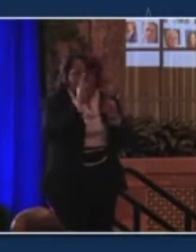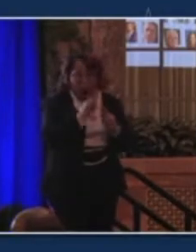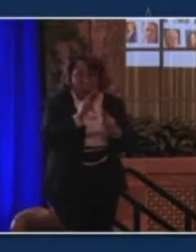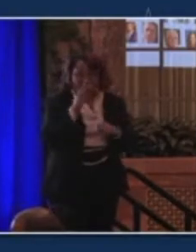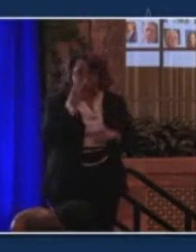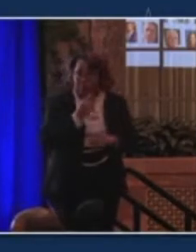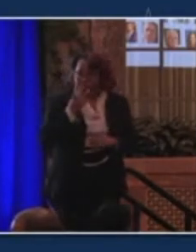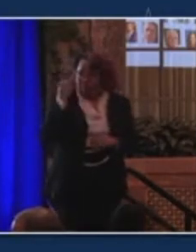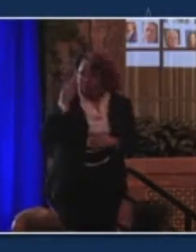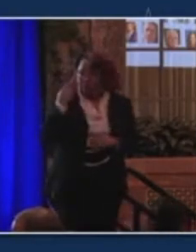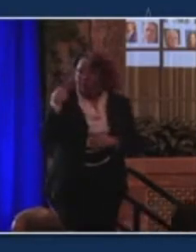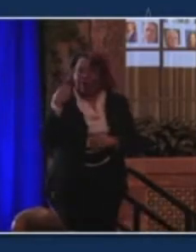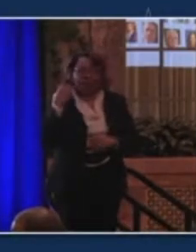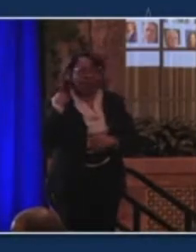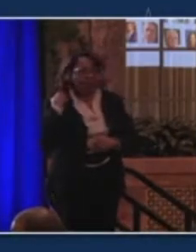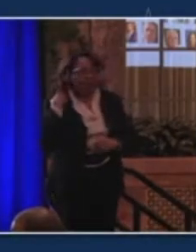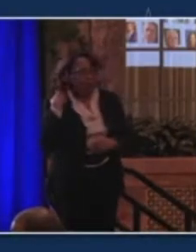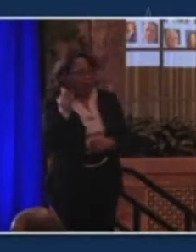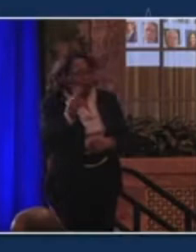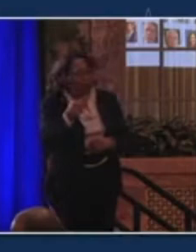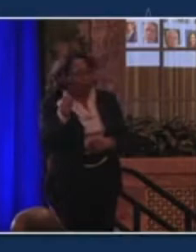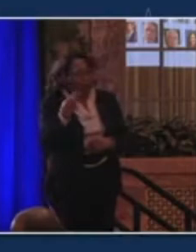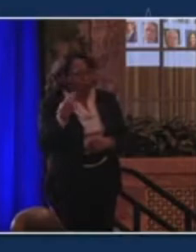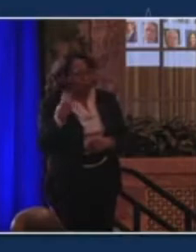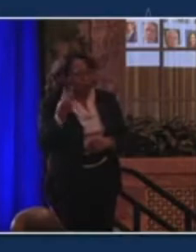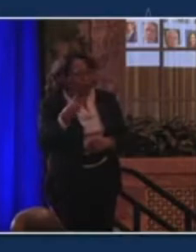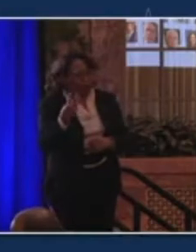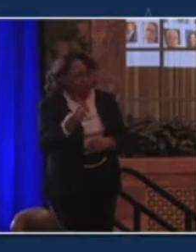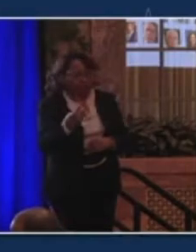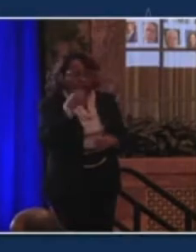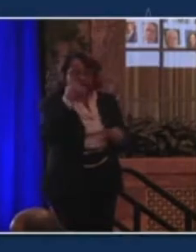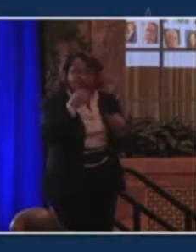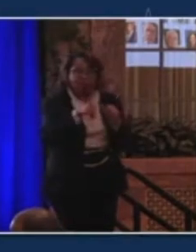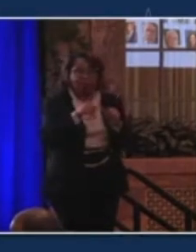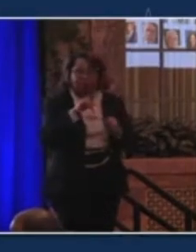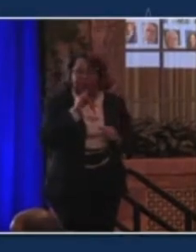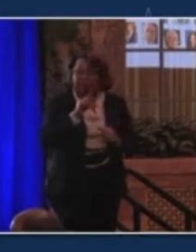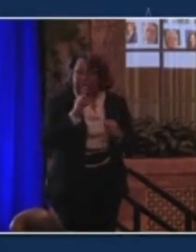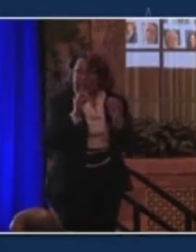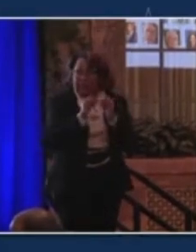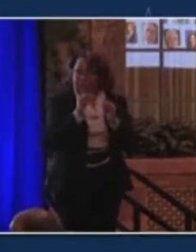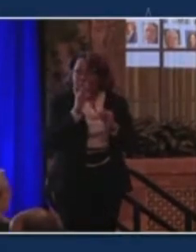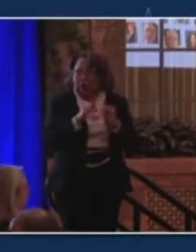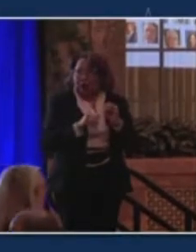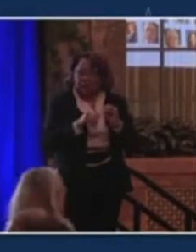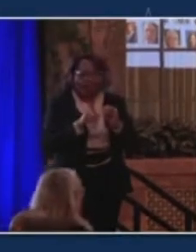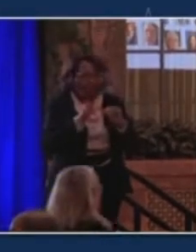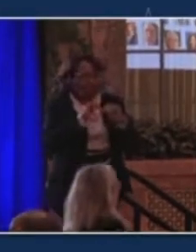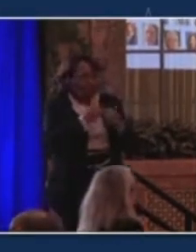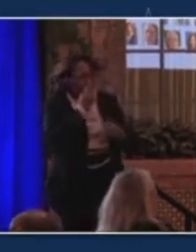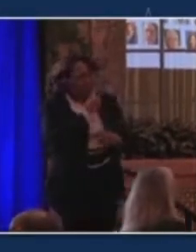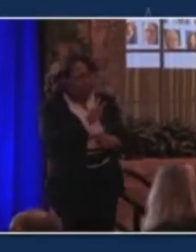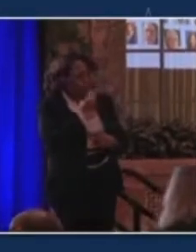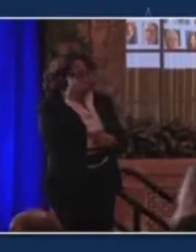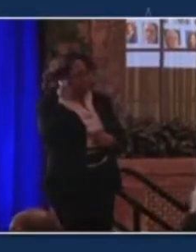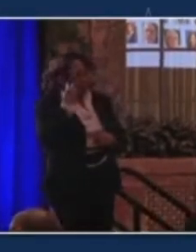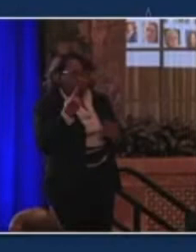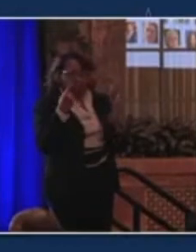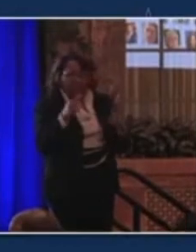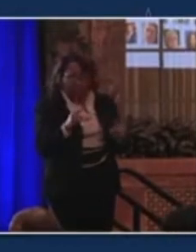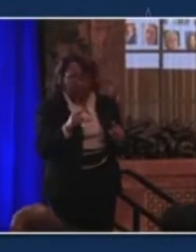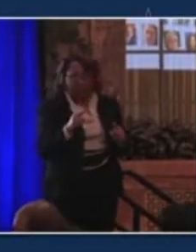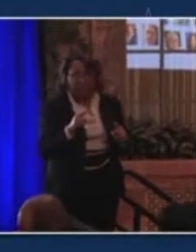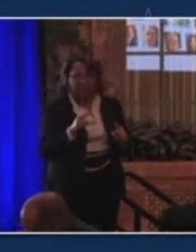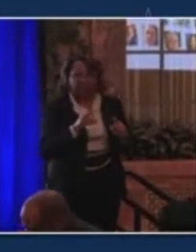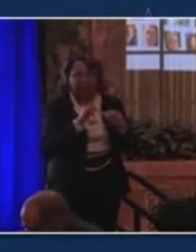of Mayor Harold Washington. You see, remembrance is more than how we look back on the past. It